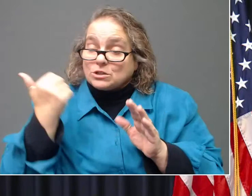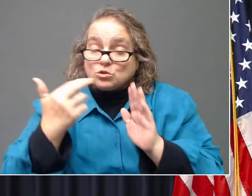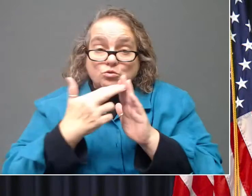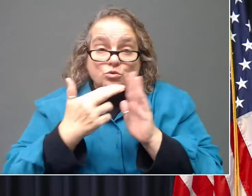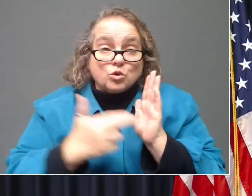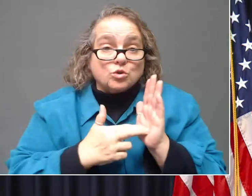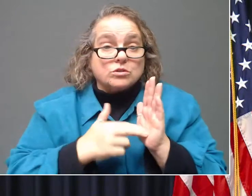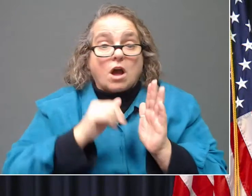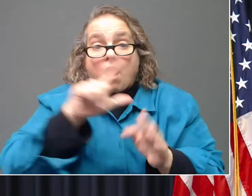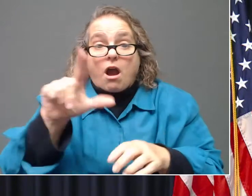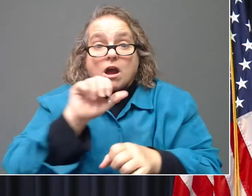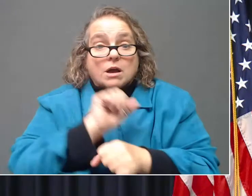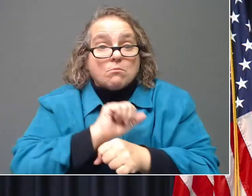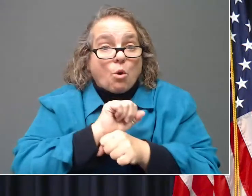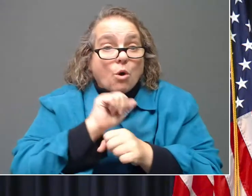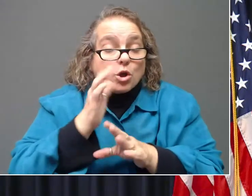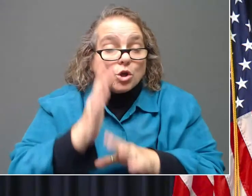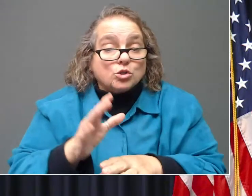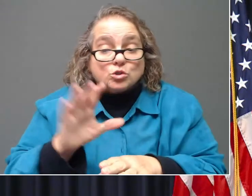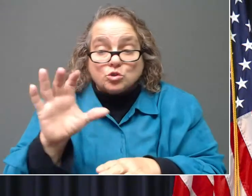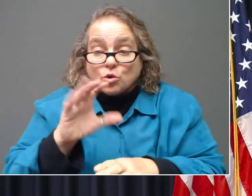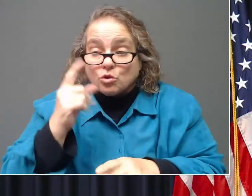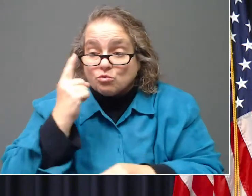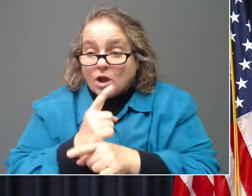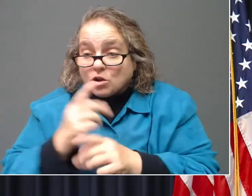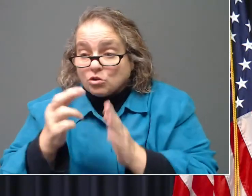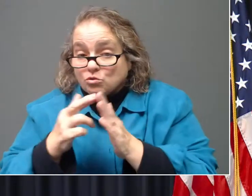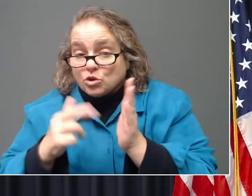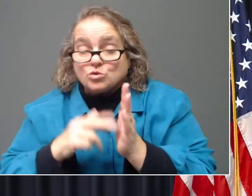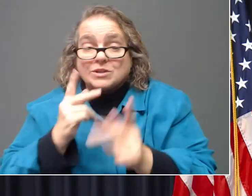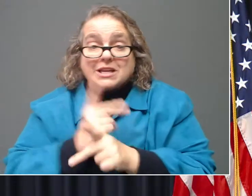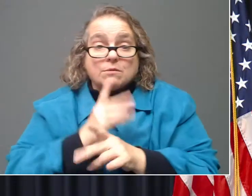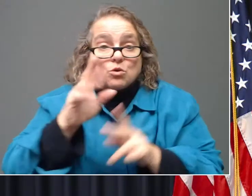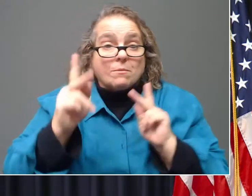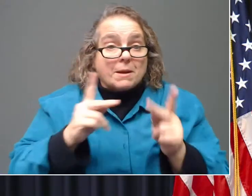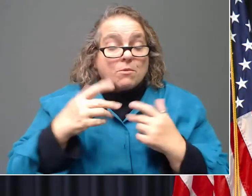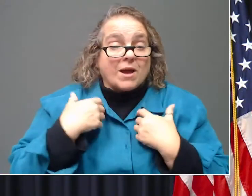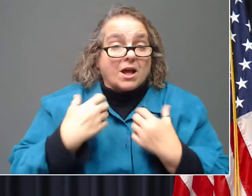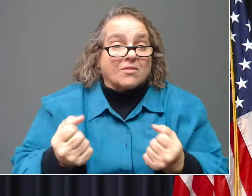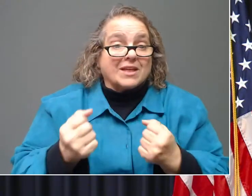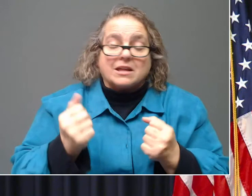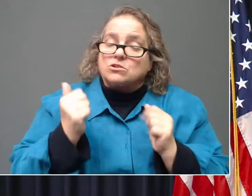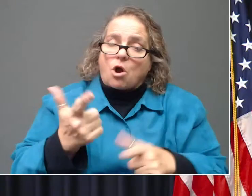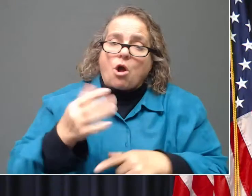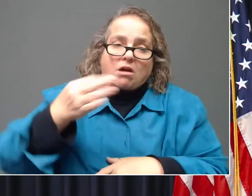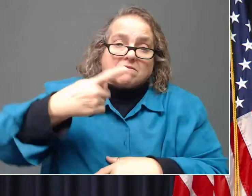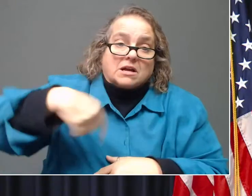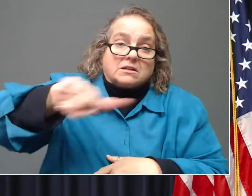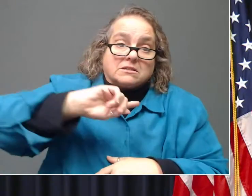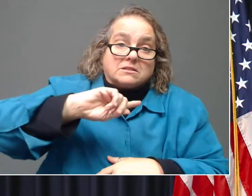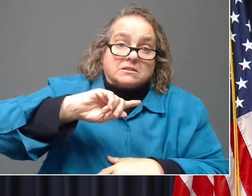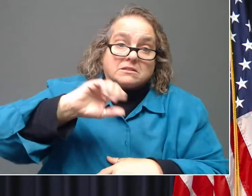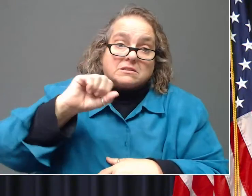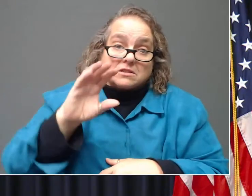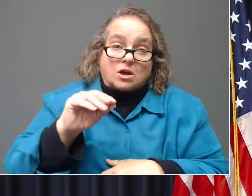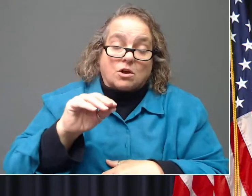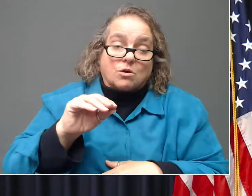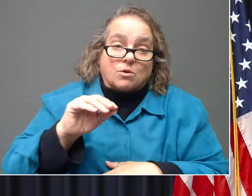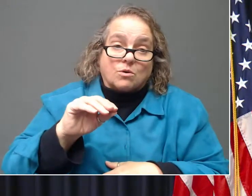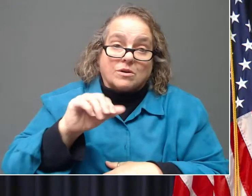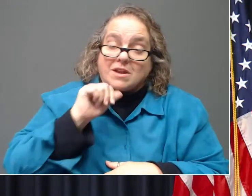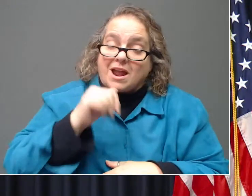put the right rules in place to keep their people healthy? It's all of us. So let's not have another